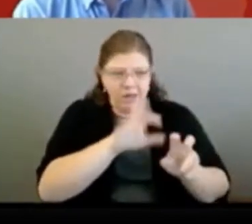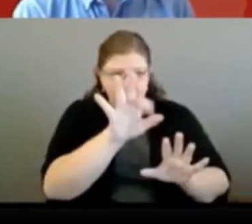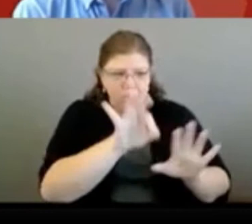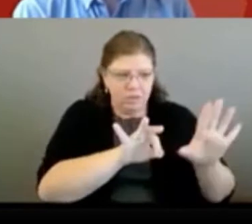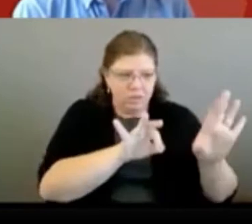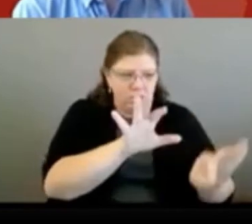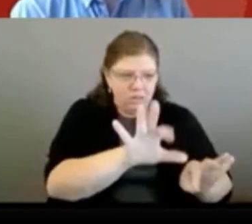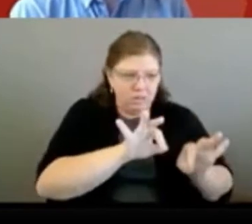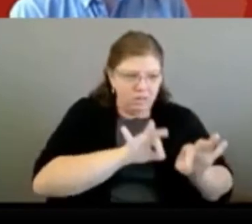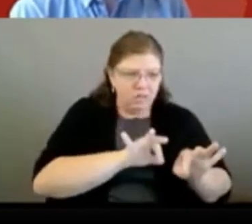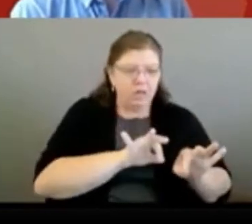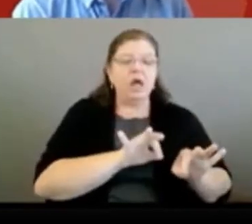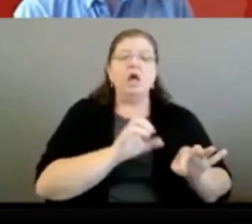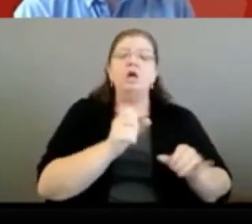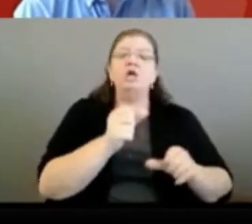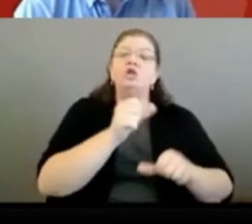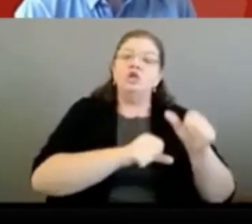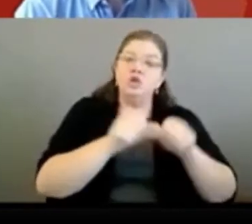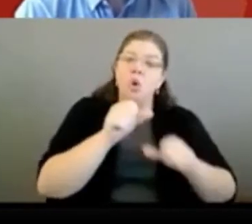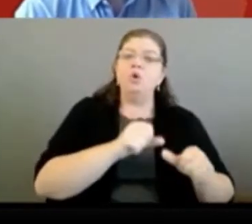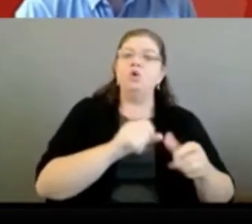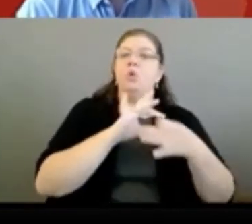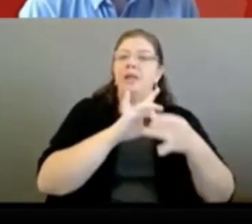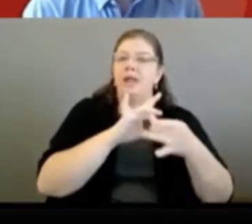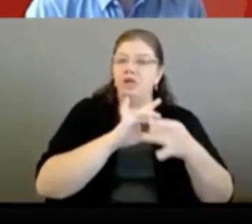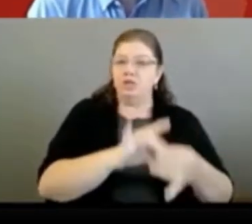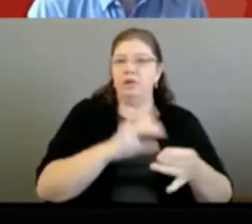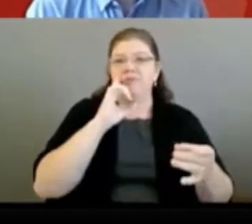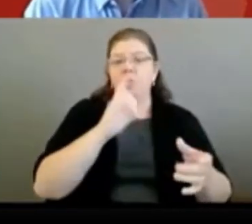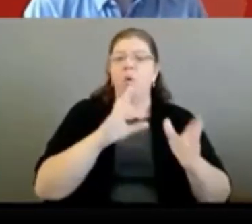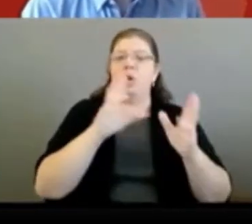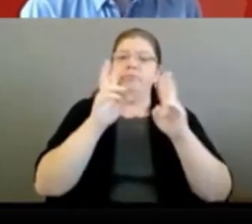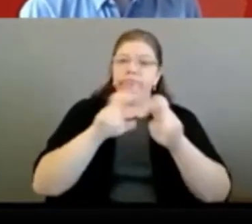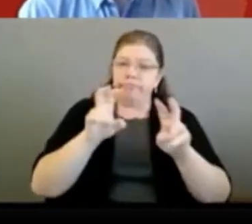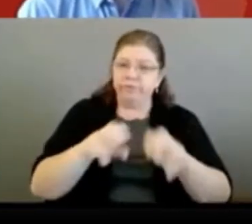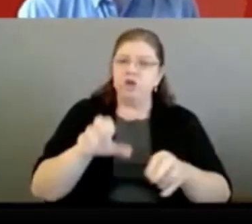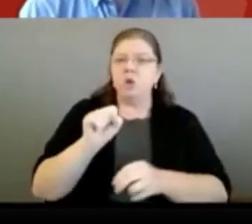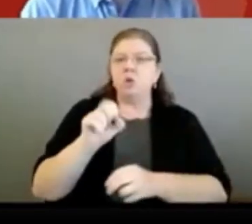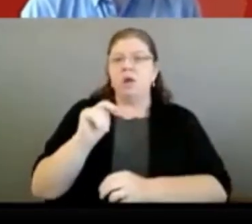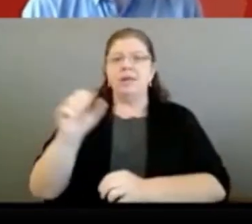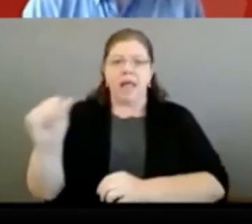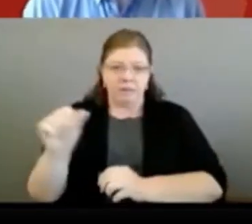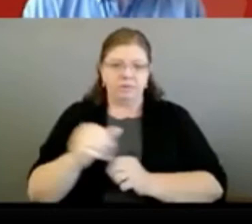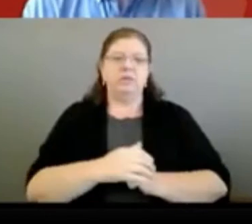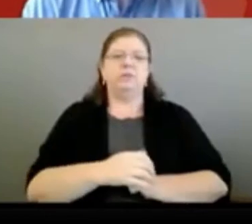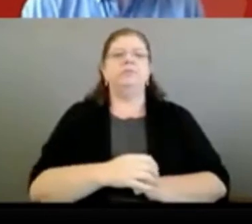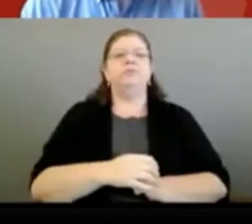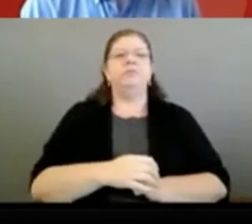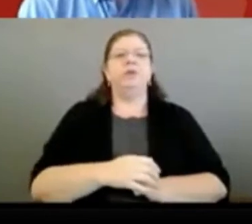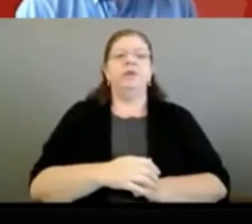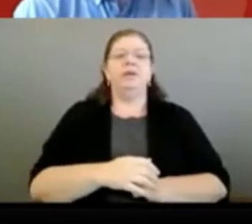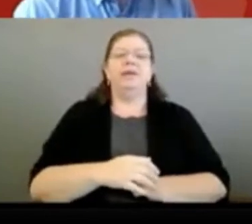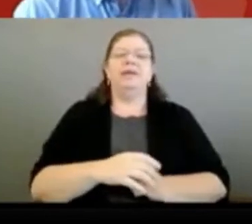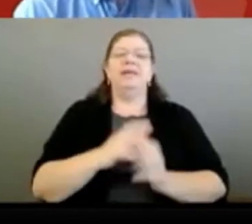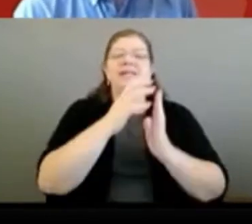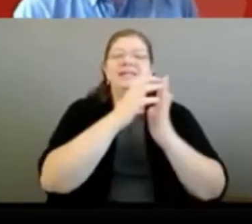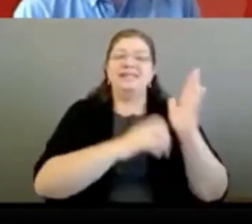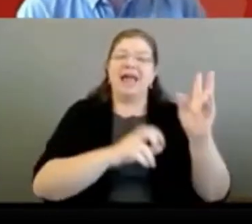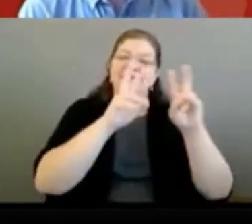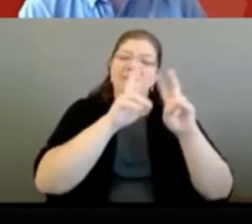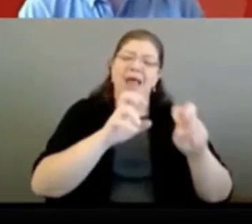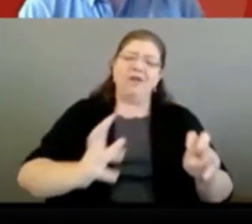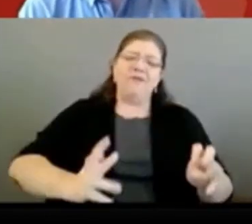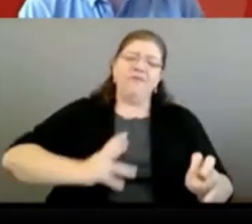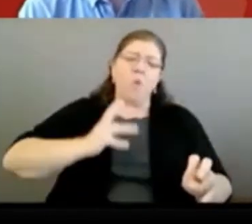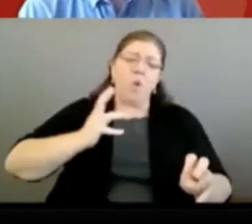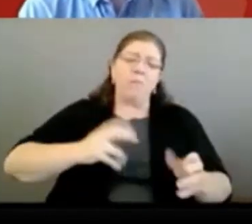relationships between people for social network analysis. So what is text mining exactly? I'm not going to give a formal definition